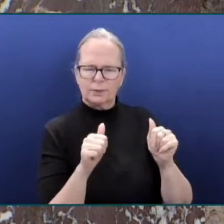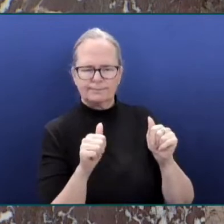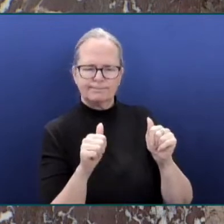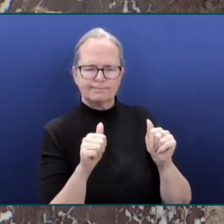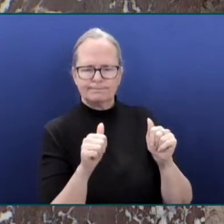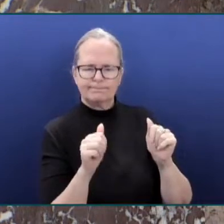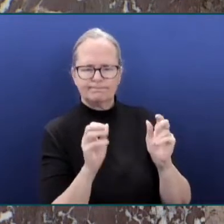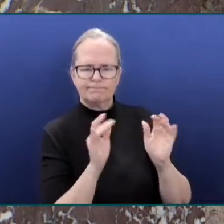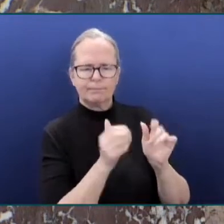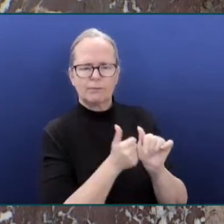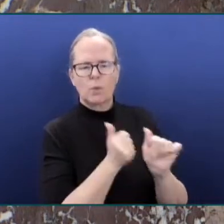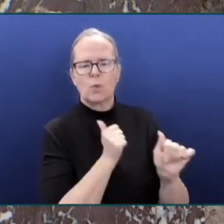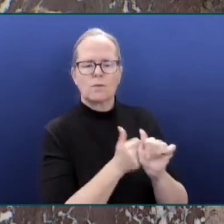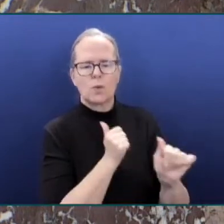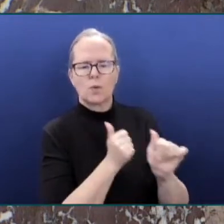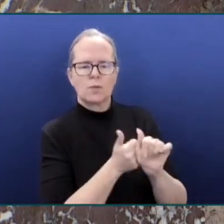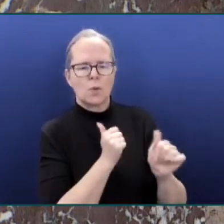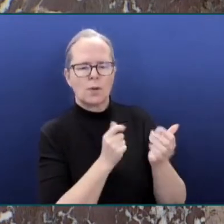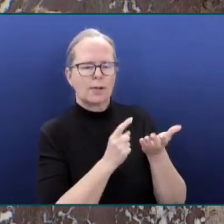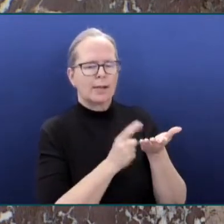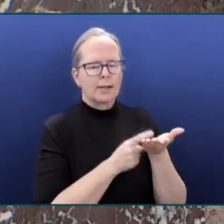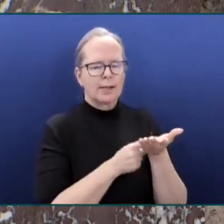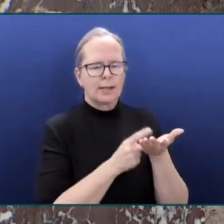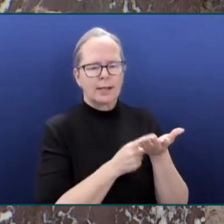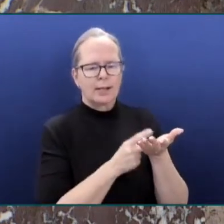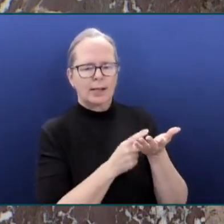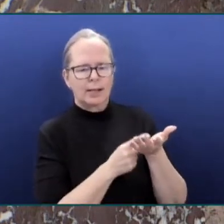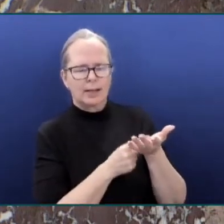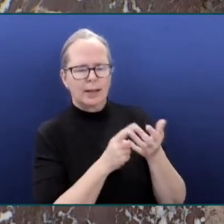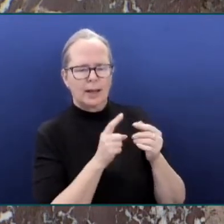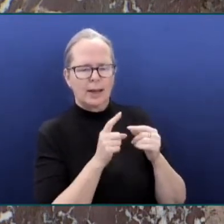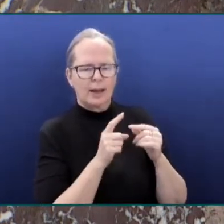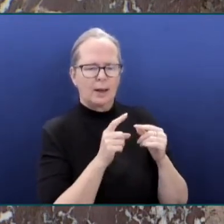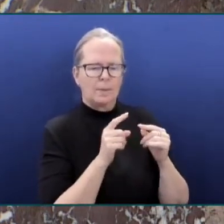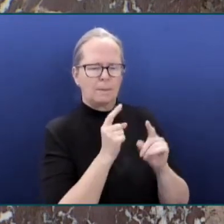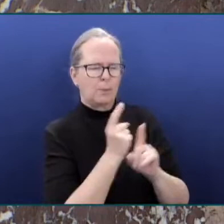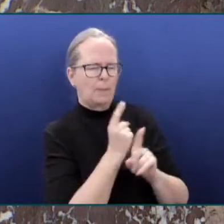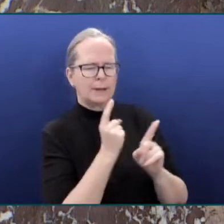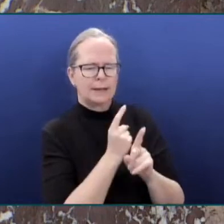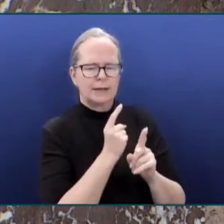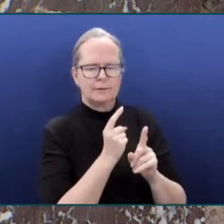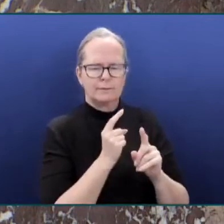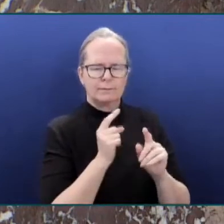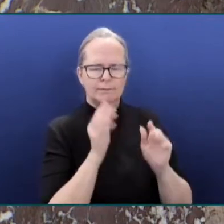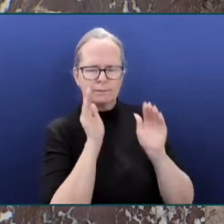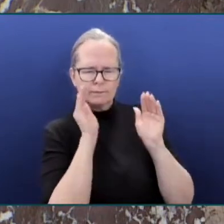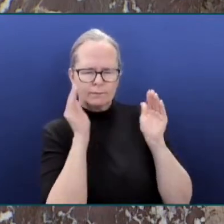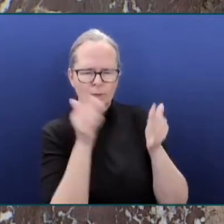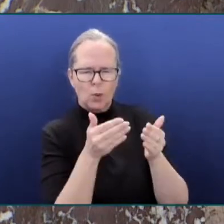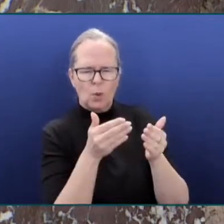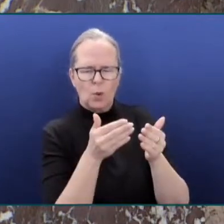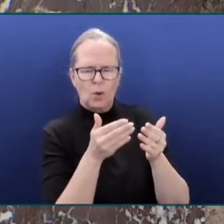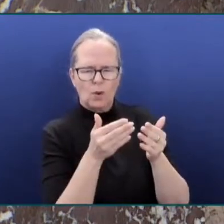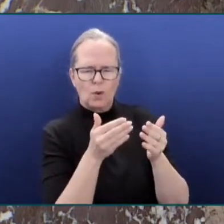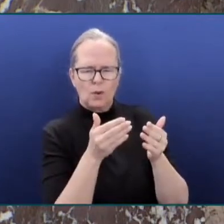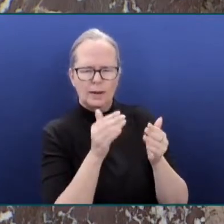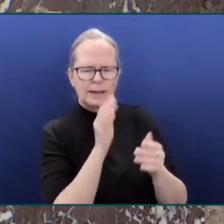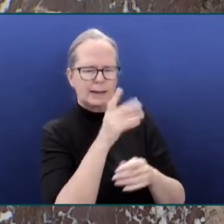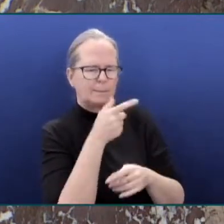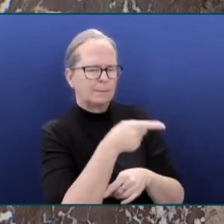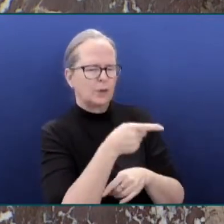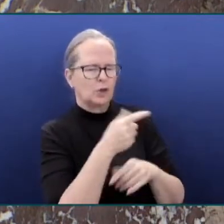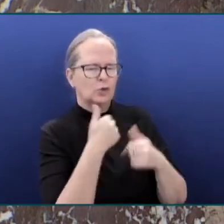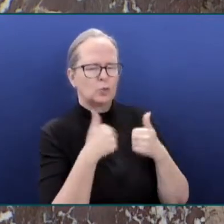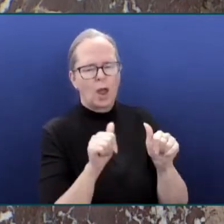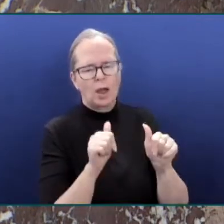climate targets and reducing emissions, and making it a completely binary choice, like there's a light switch we can